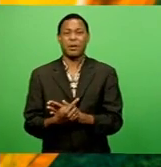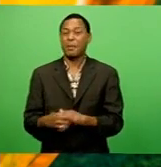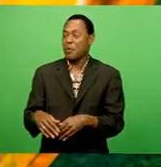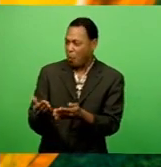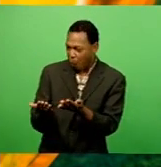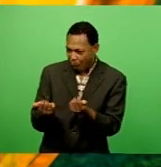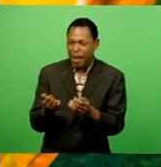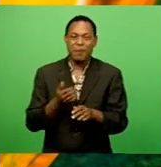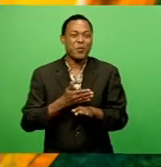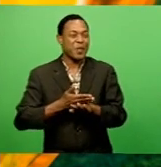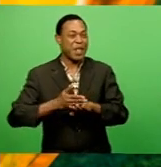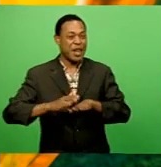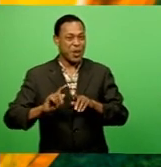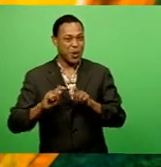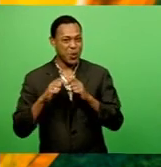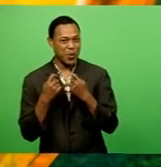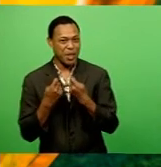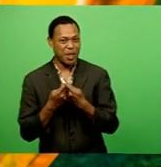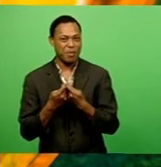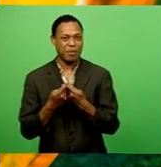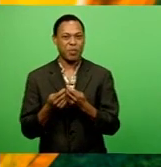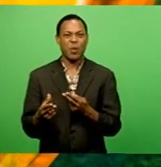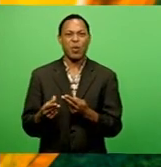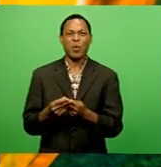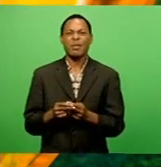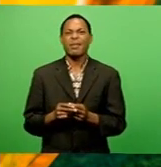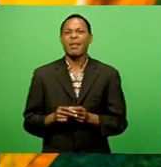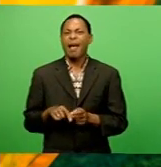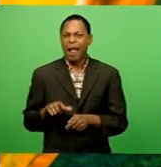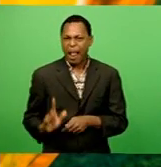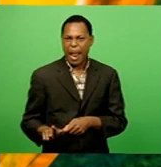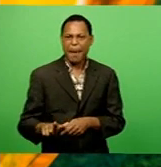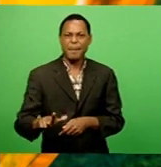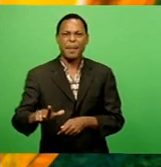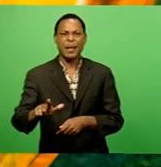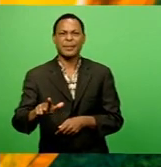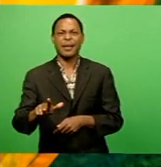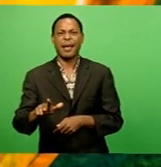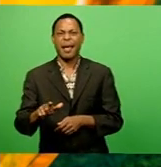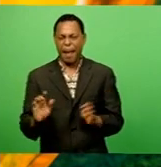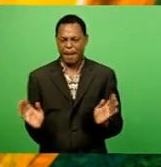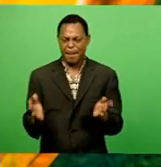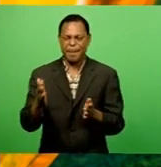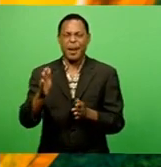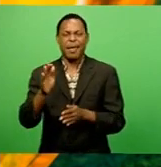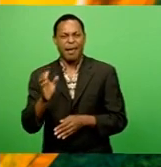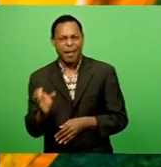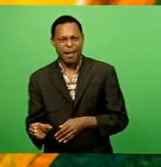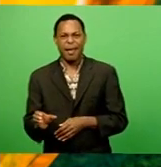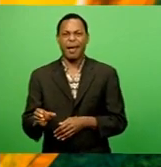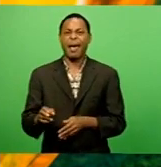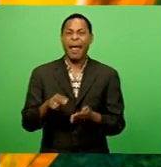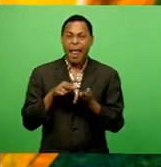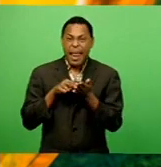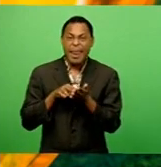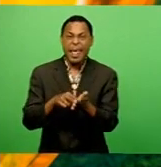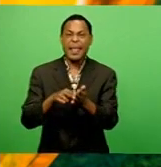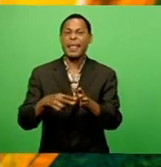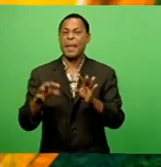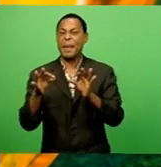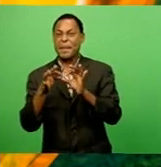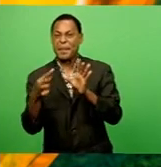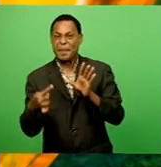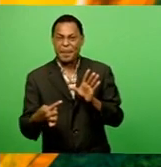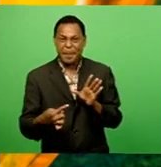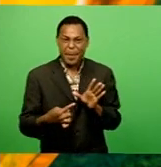welcomes with his new team. With Lambasa midfielder Antonio Tuivuna, Nandi player Afraz Ali, Bang goalkeeper Misiwani